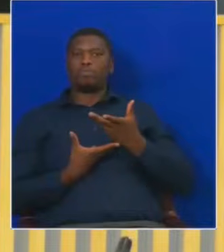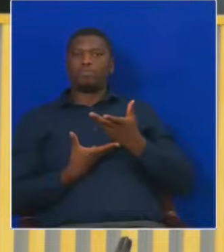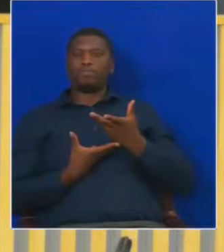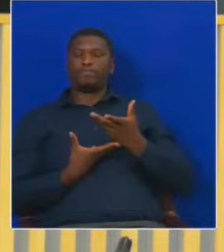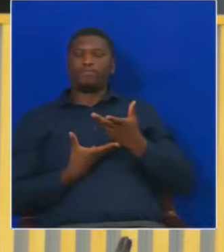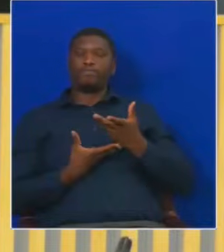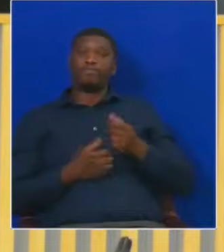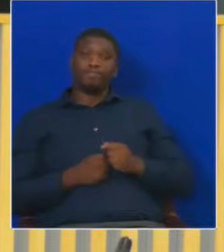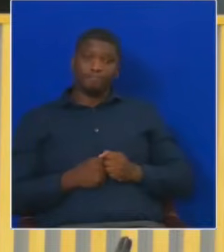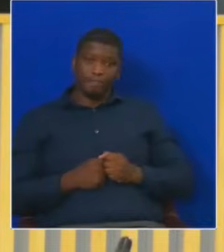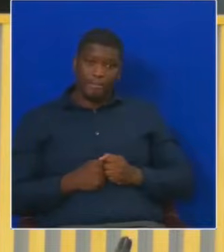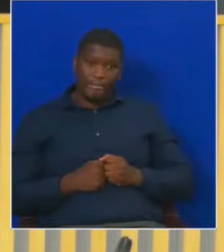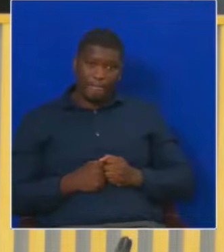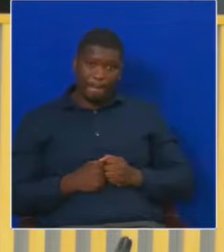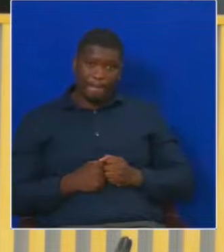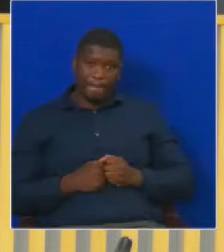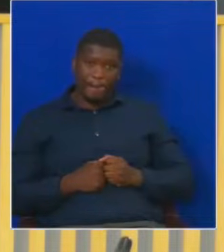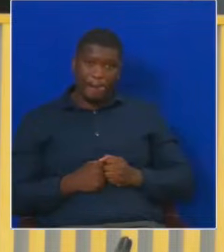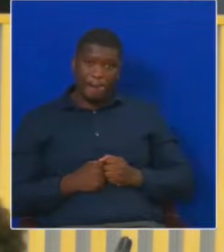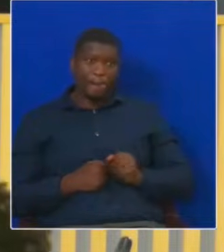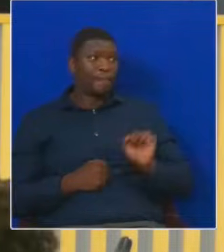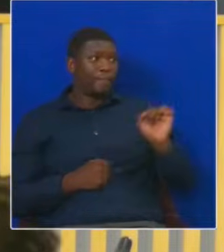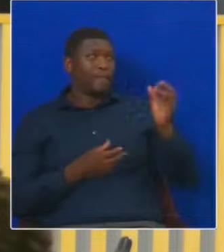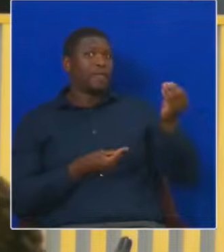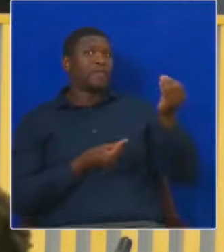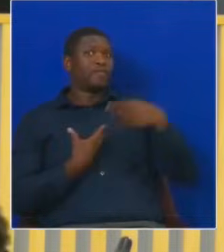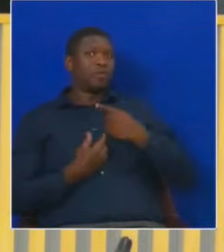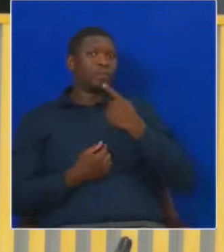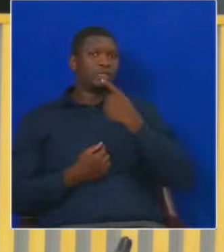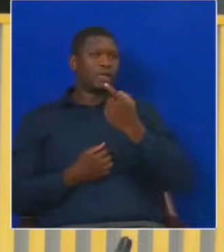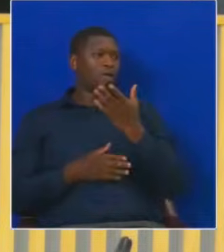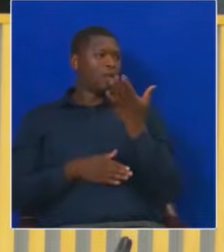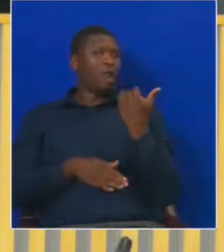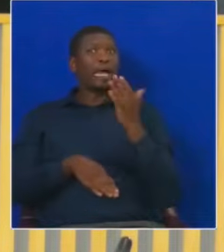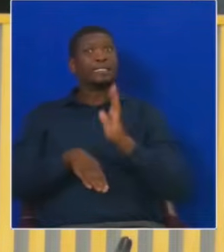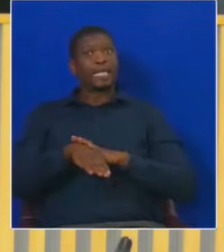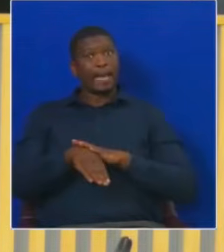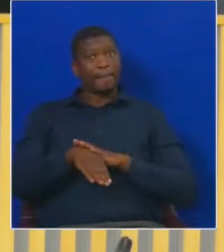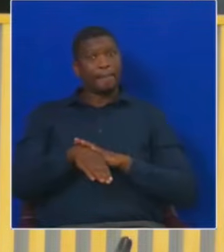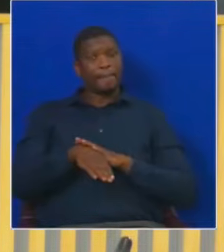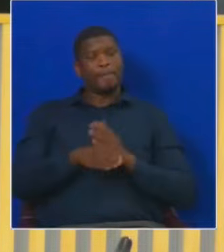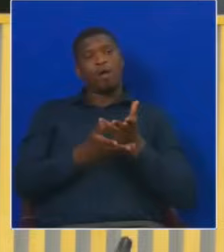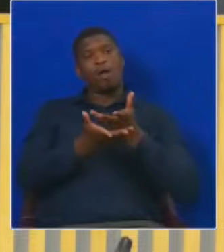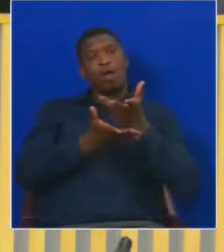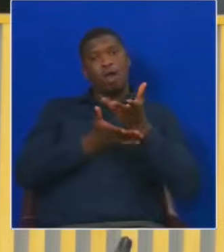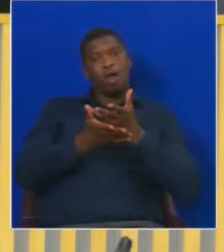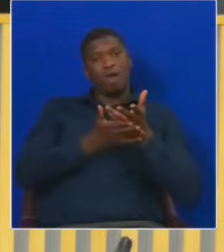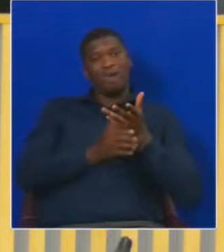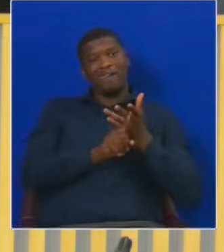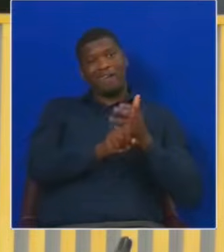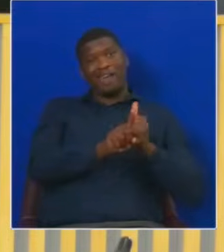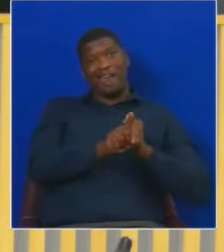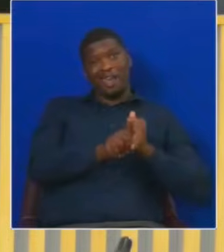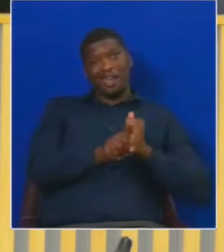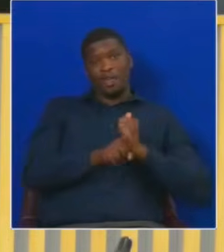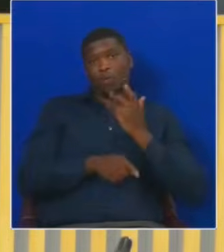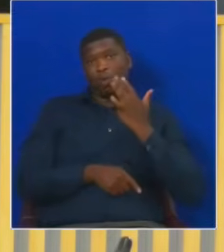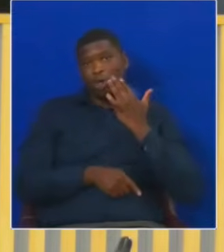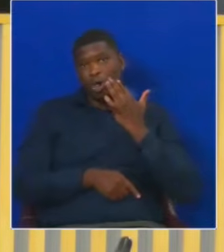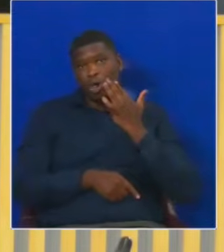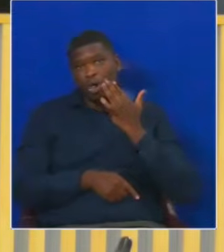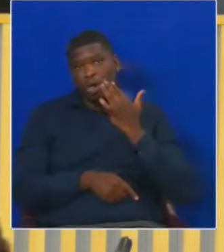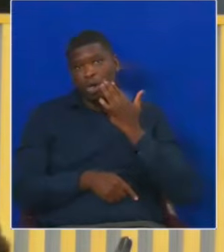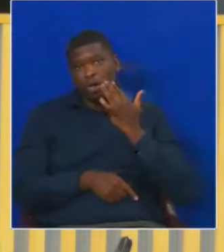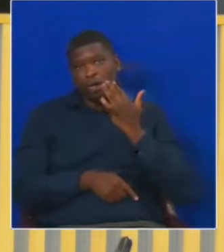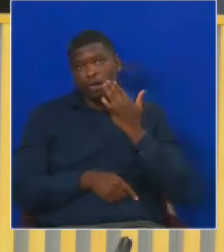the last time she spoke to Lucky, he was in